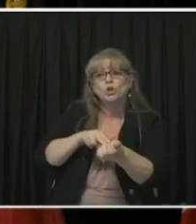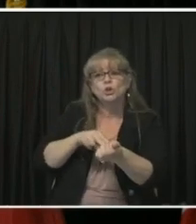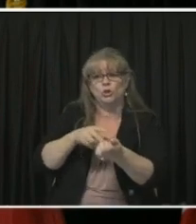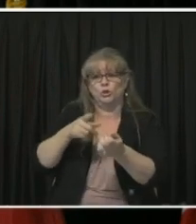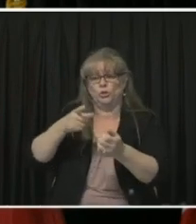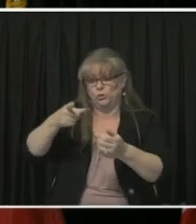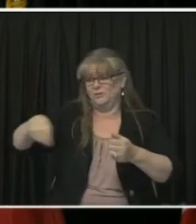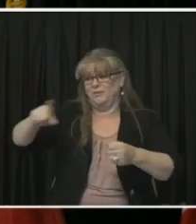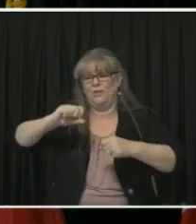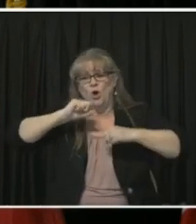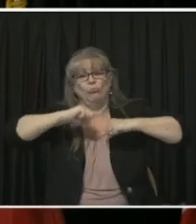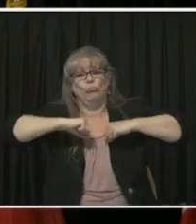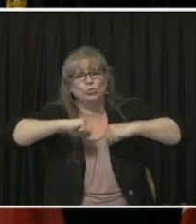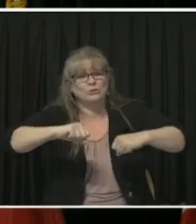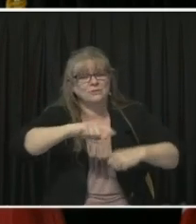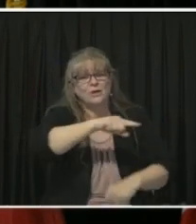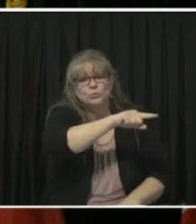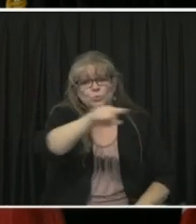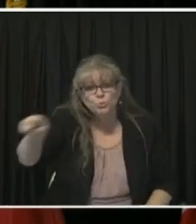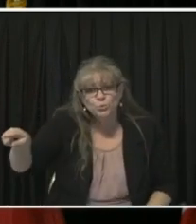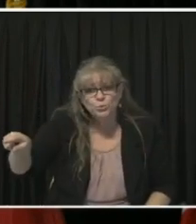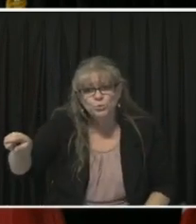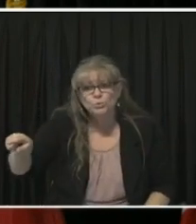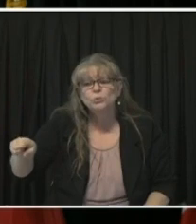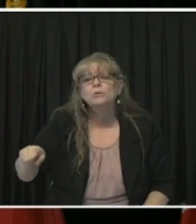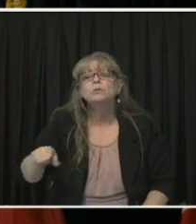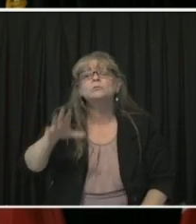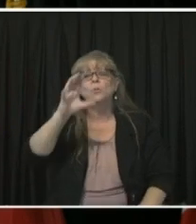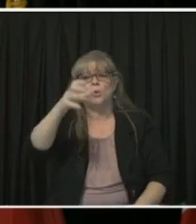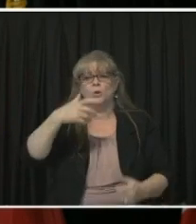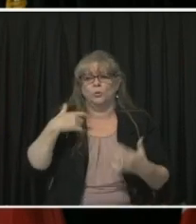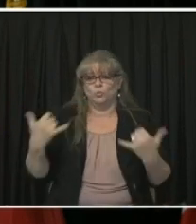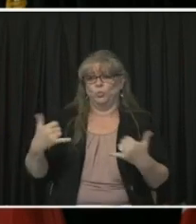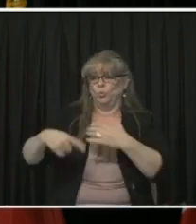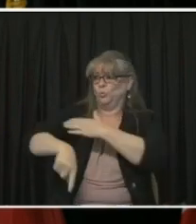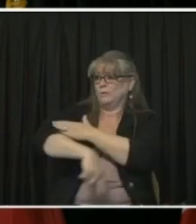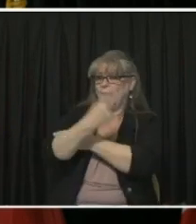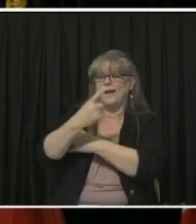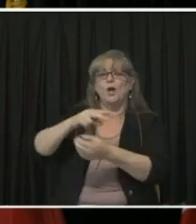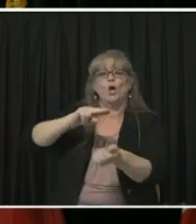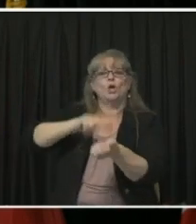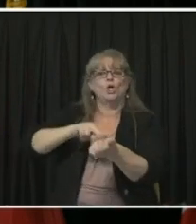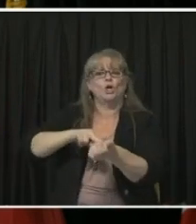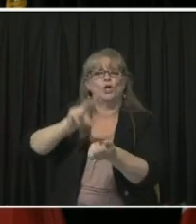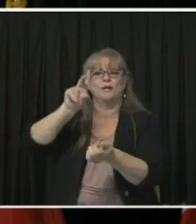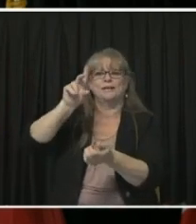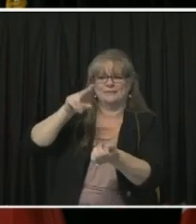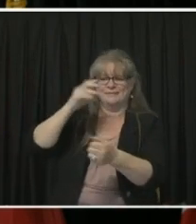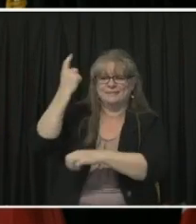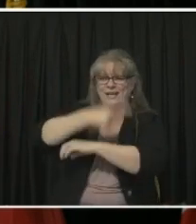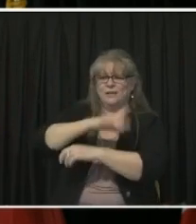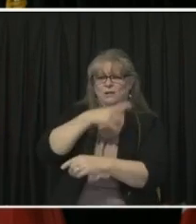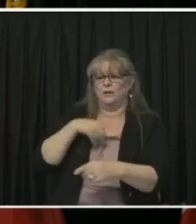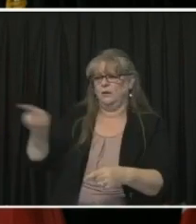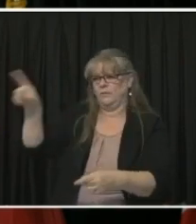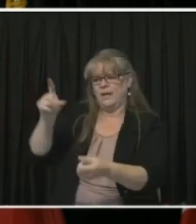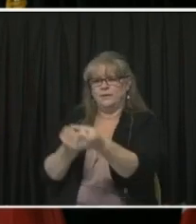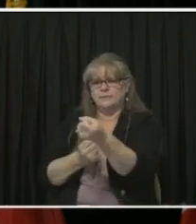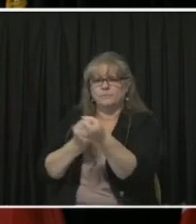nurse, and especially today on Nurses Day, your support of the nursing profession does not go unnoticed. Thank